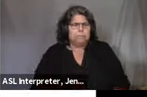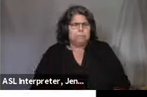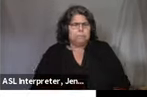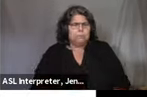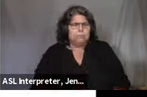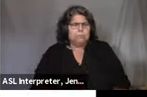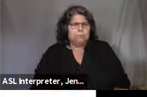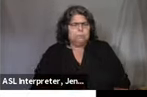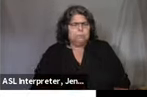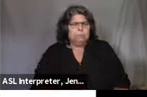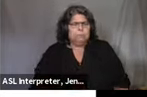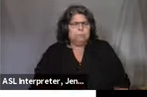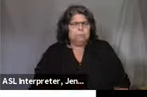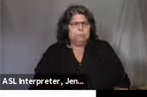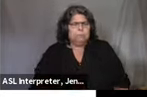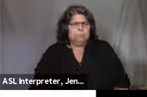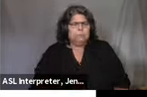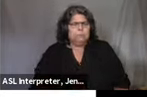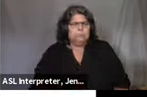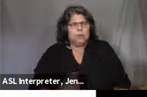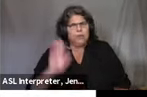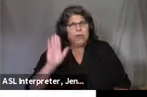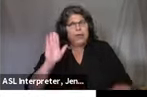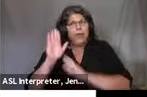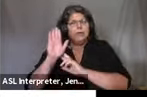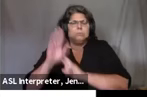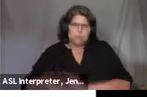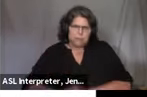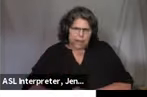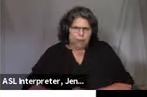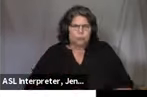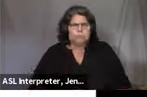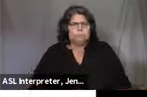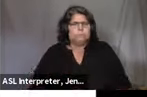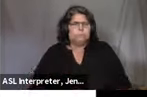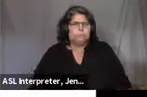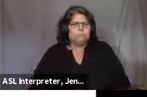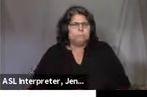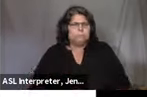Let me just lower your hand here. Okay.